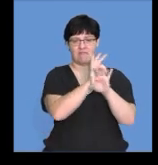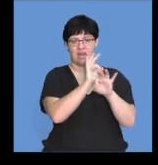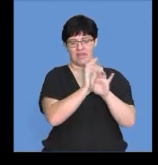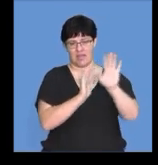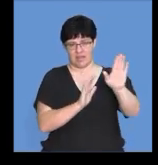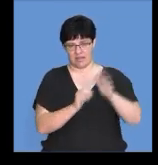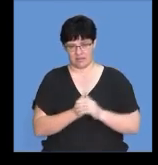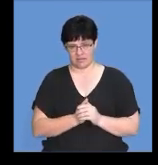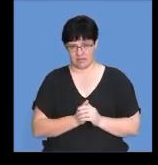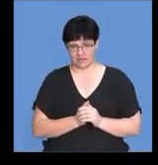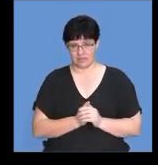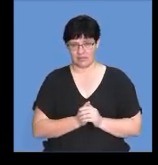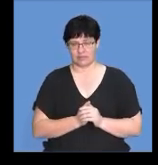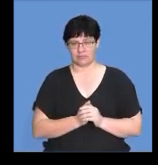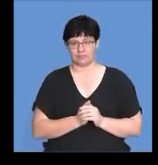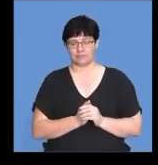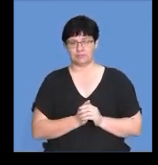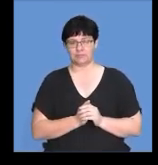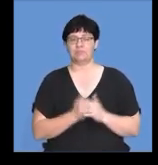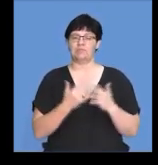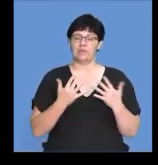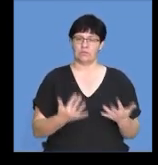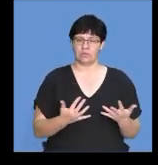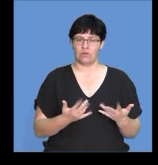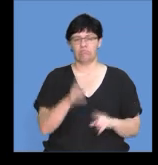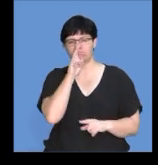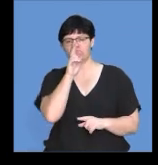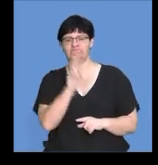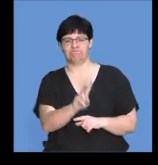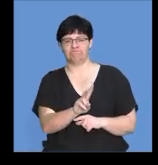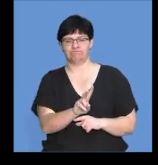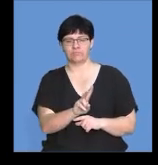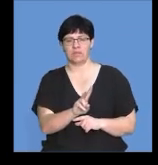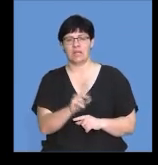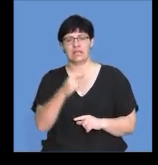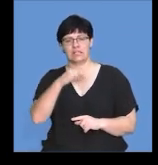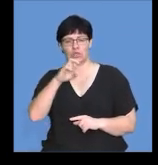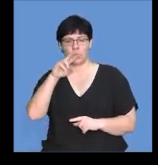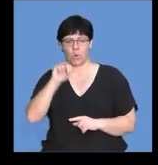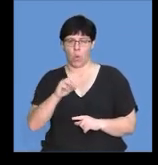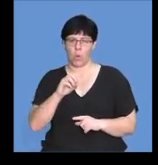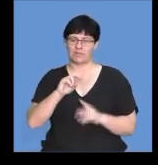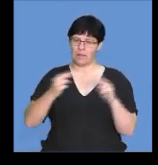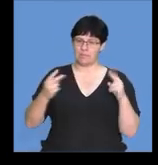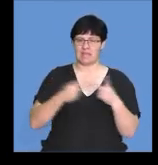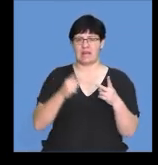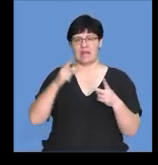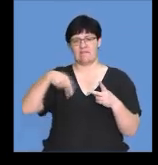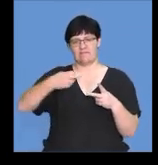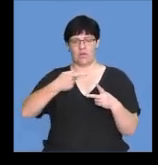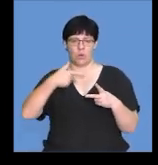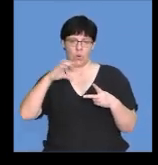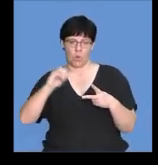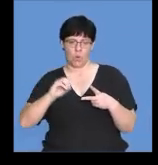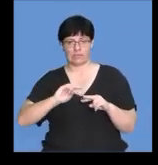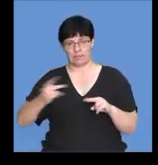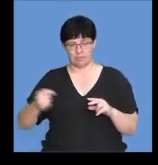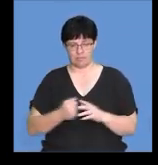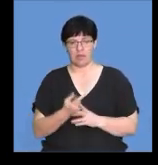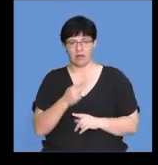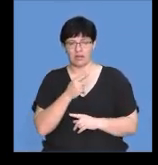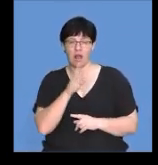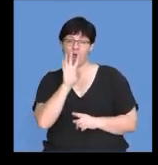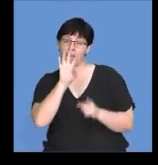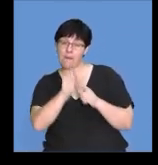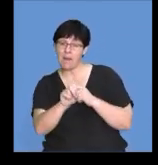from Billy Bob, the dad. And so we've looked at the genotypes and phenotypes. And the clue to using